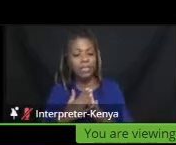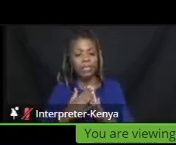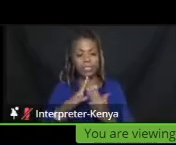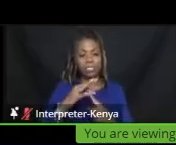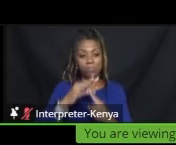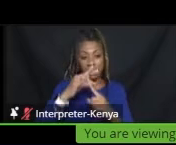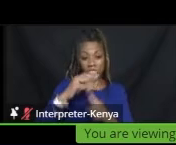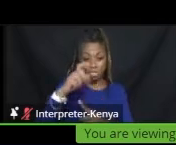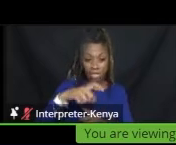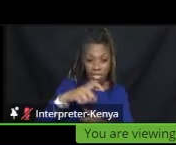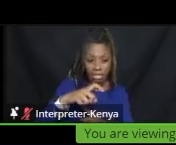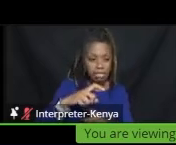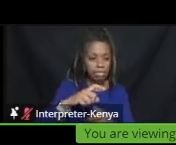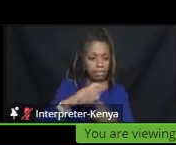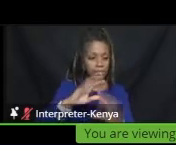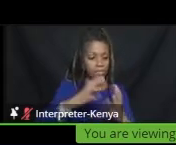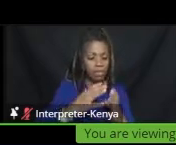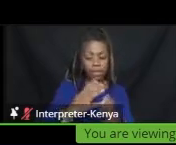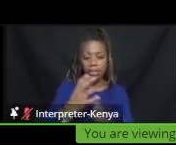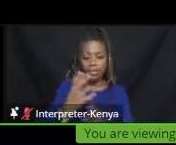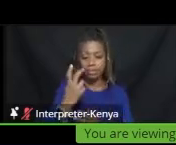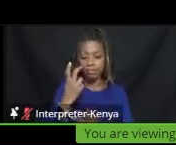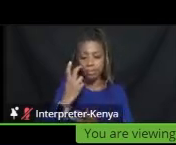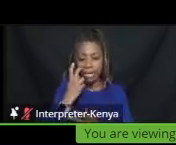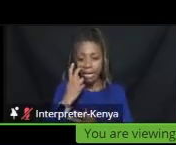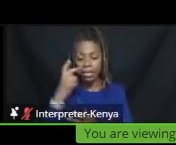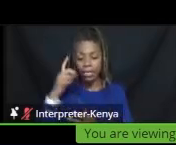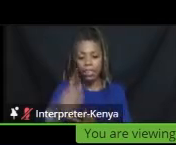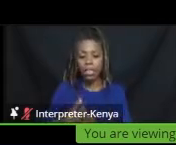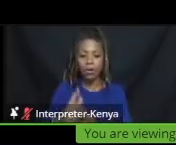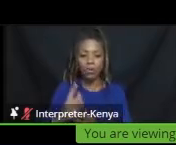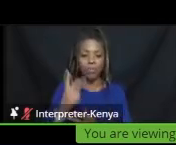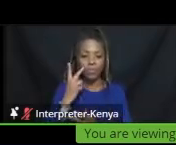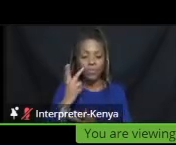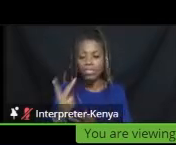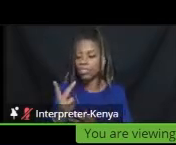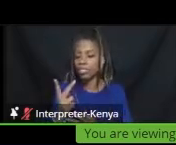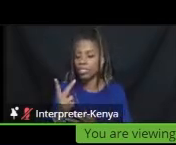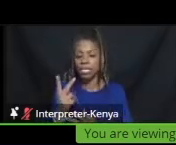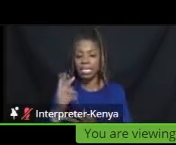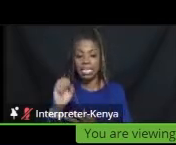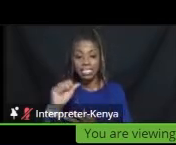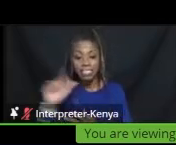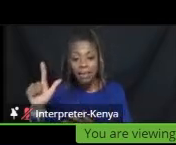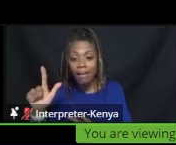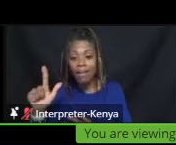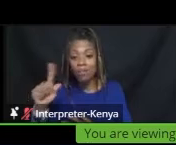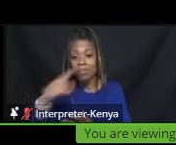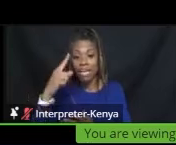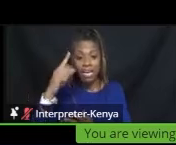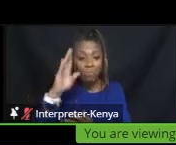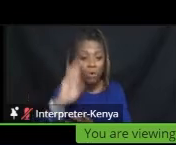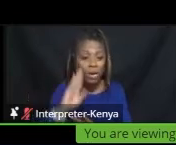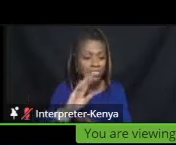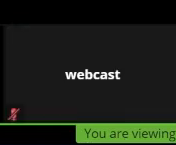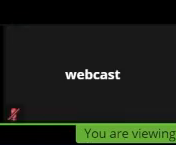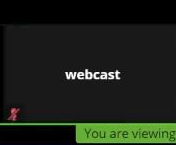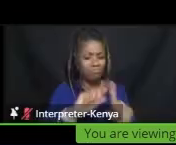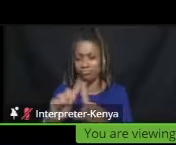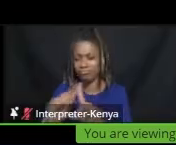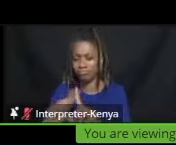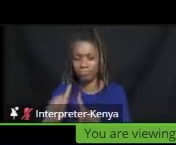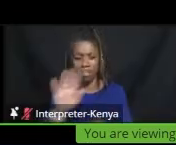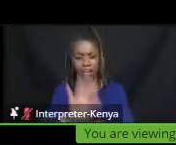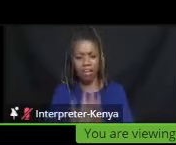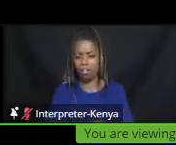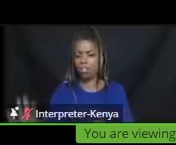the low vision, blind individuals, English language learners, Black and brown communities from across the state, as well